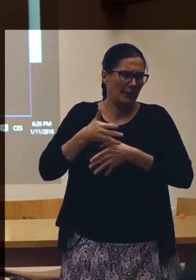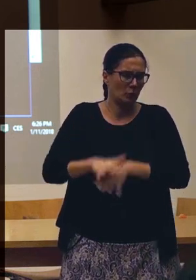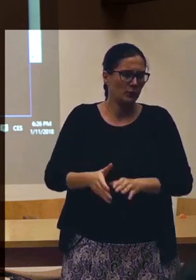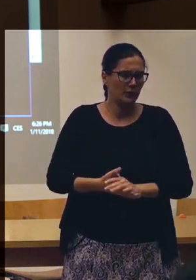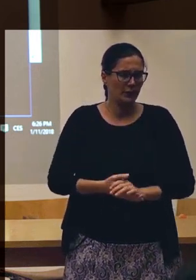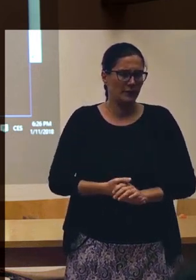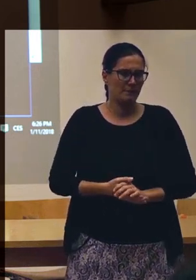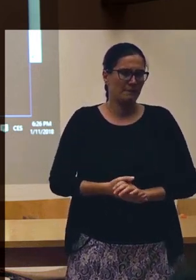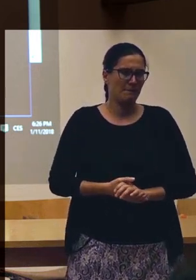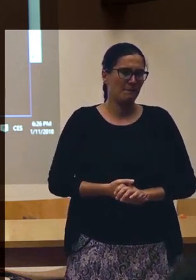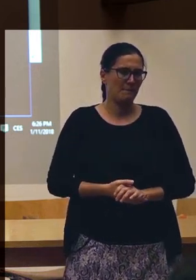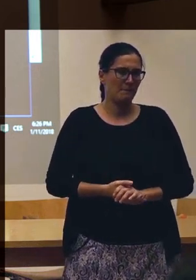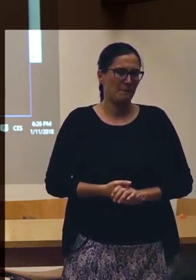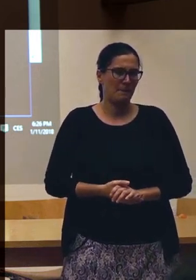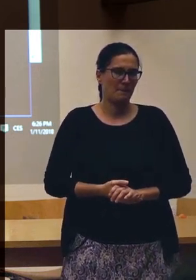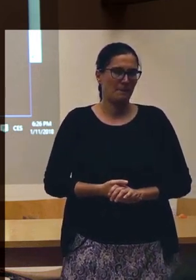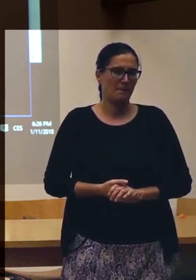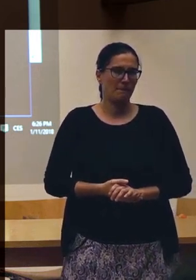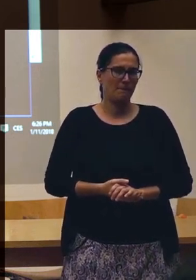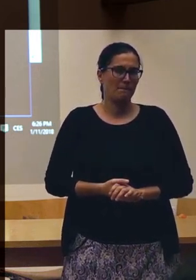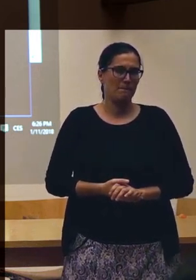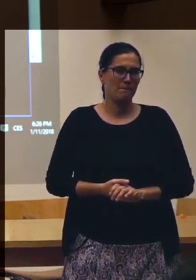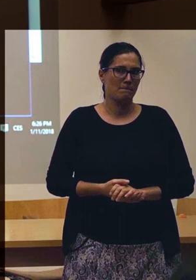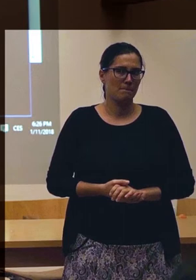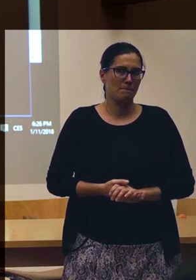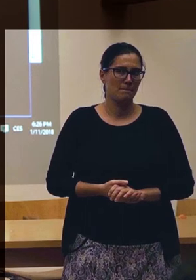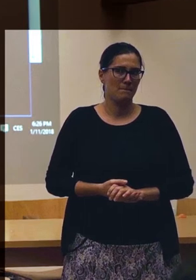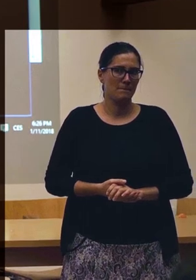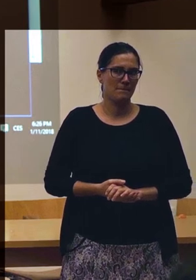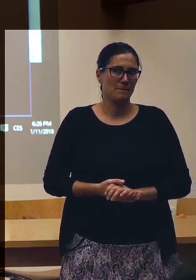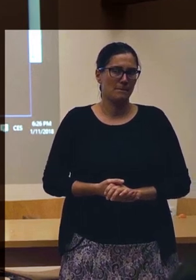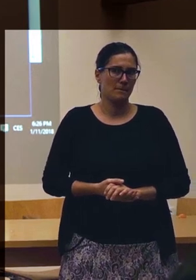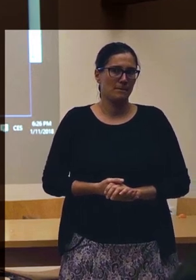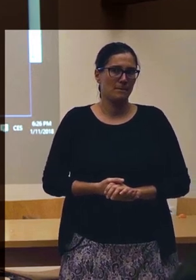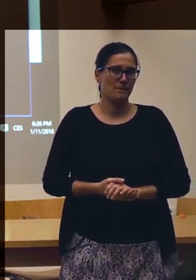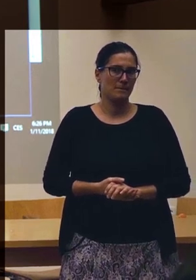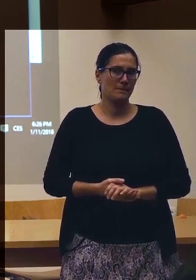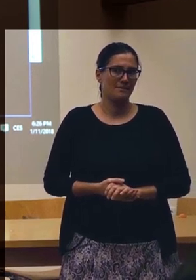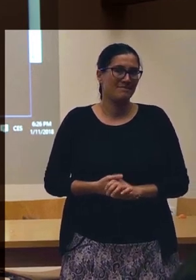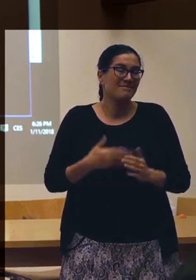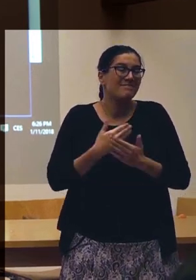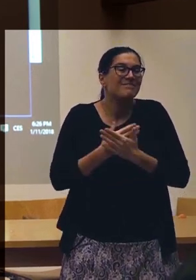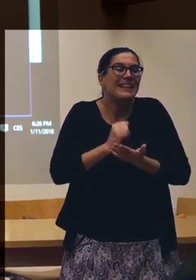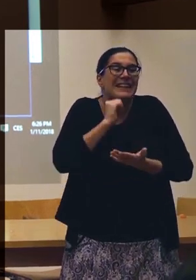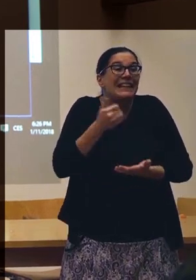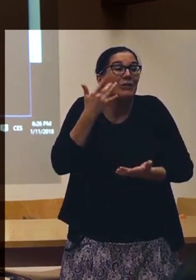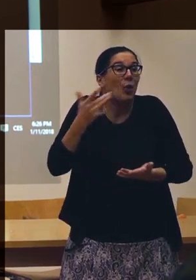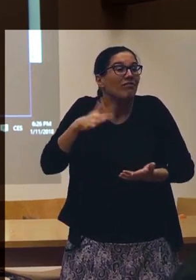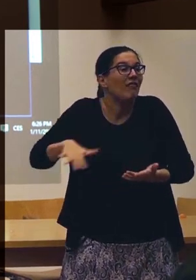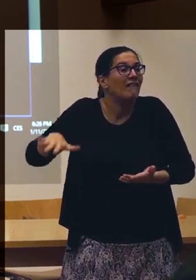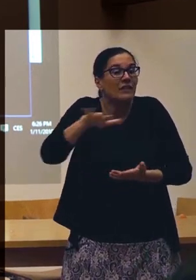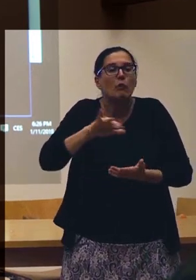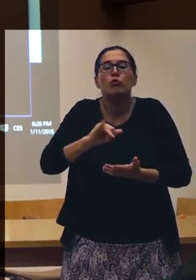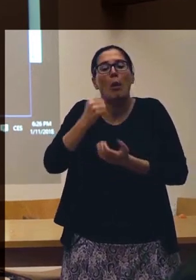we started to develop an inclusion and access program, no one doesn't really know about the